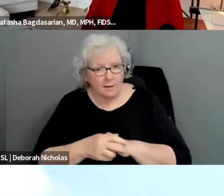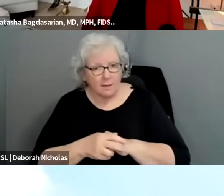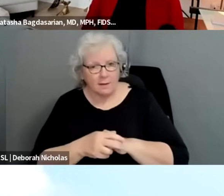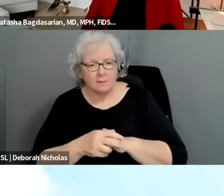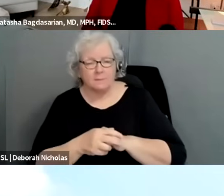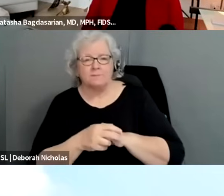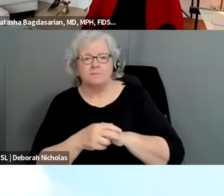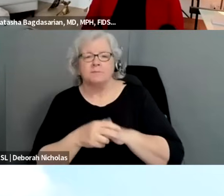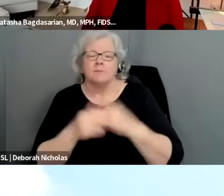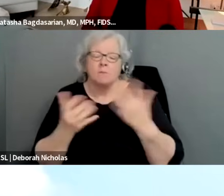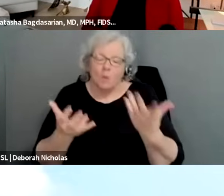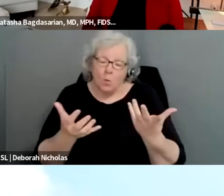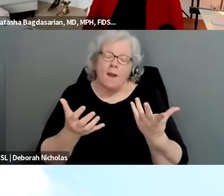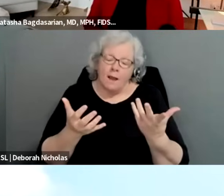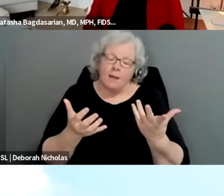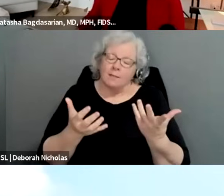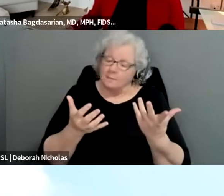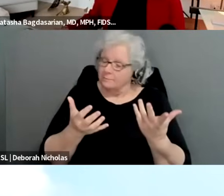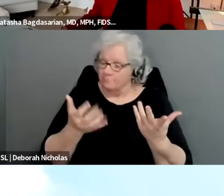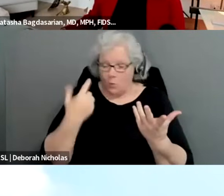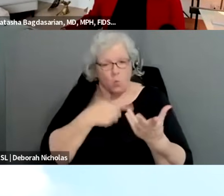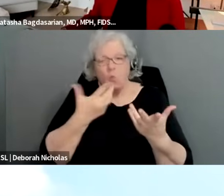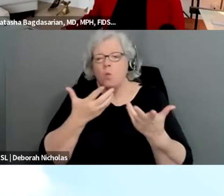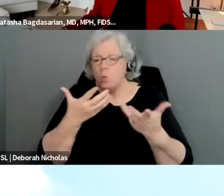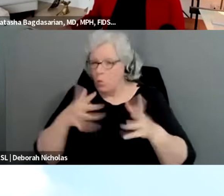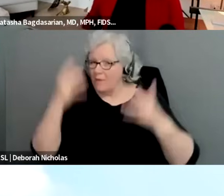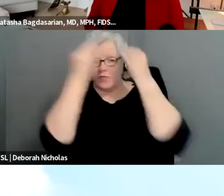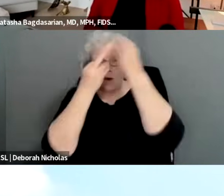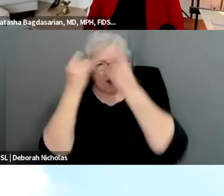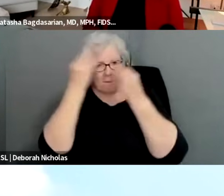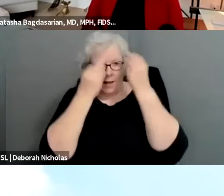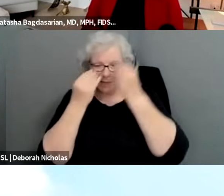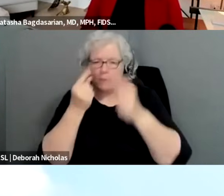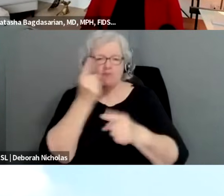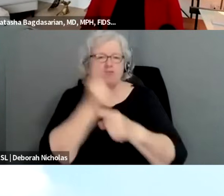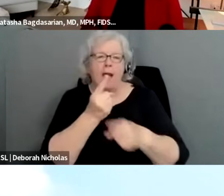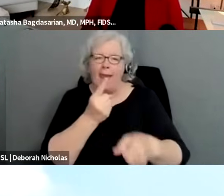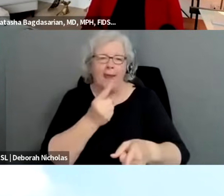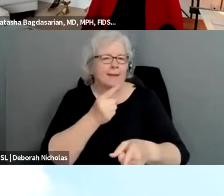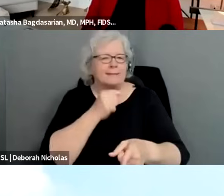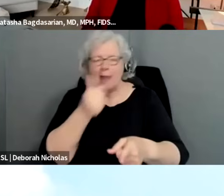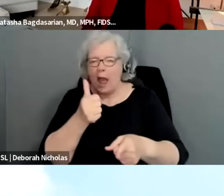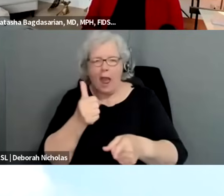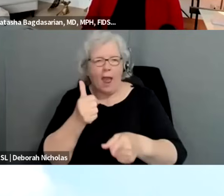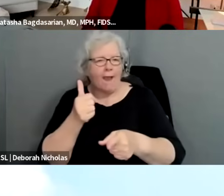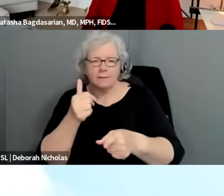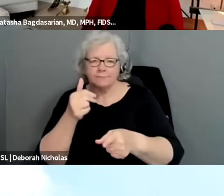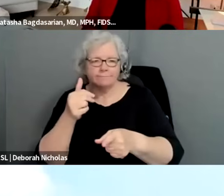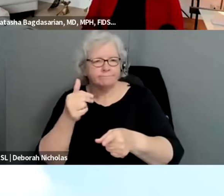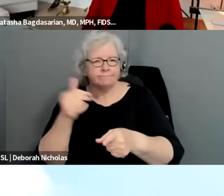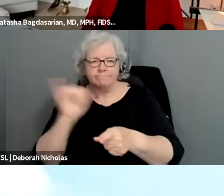Yeah, I mean, we've definitely thought about this, and I think, as you said, we're not there, but it's always good to think about.